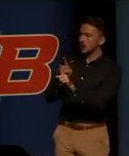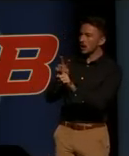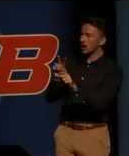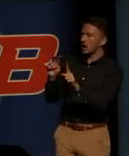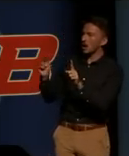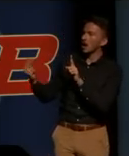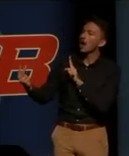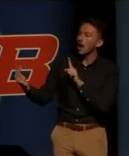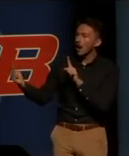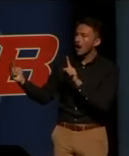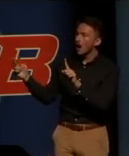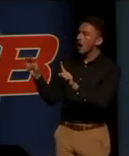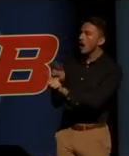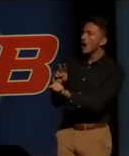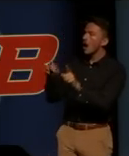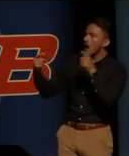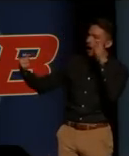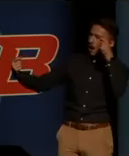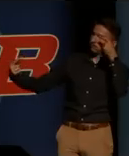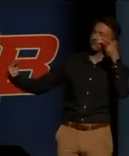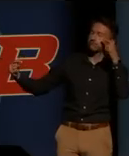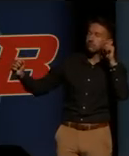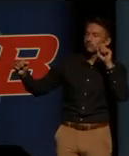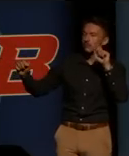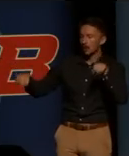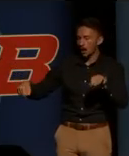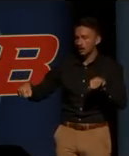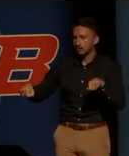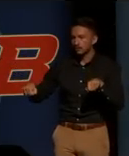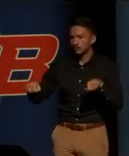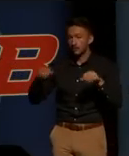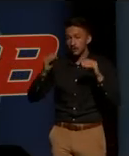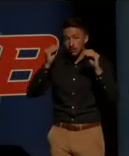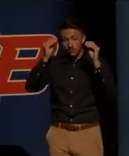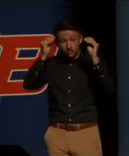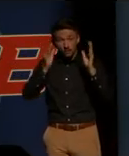Teachers and professors have known this for generations.